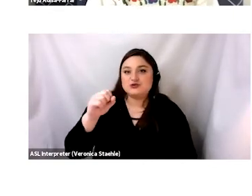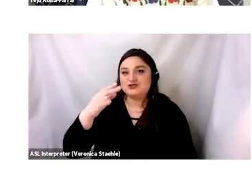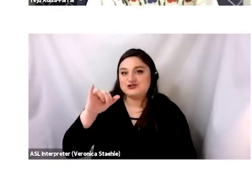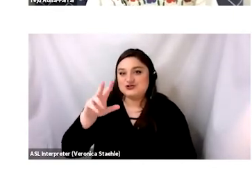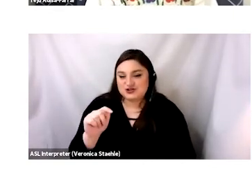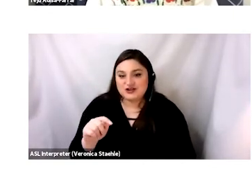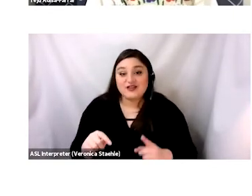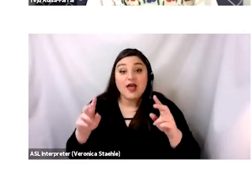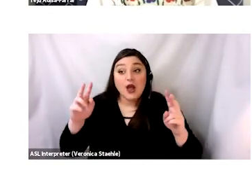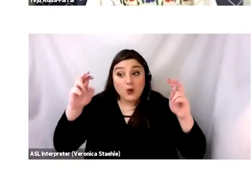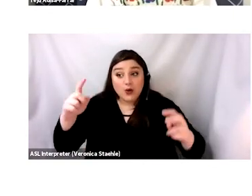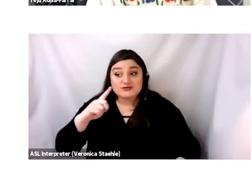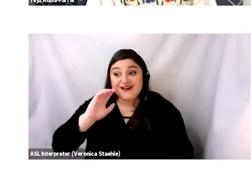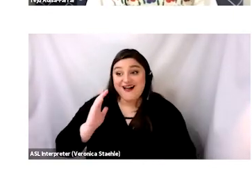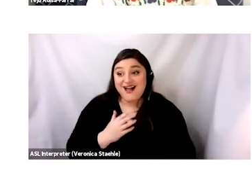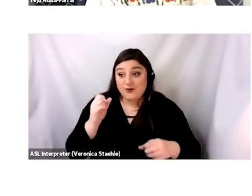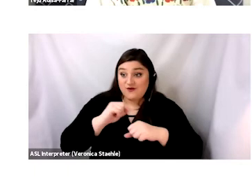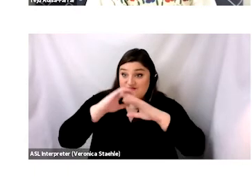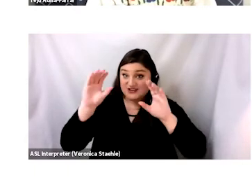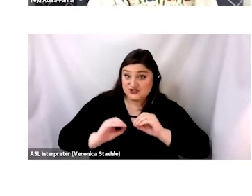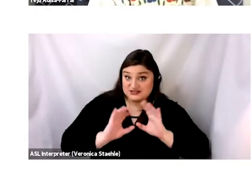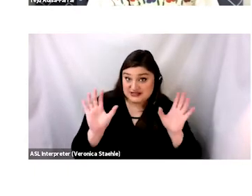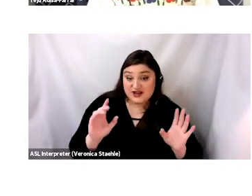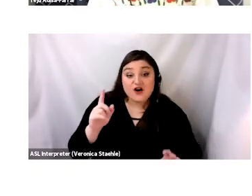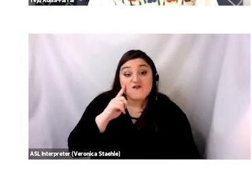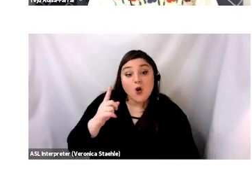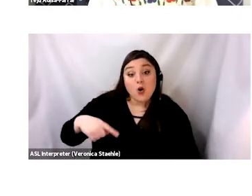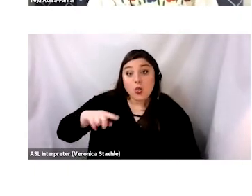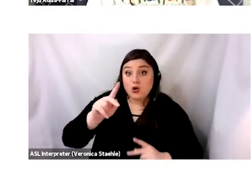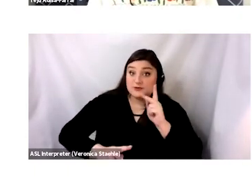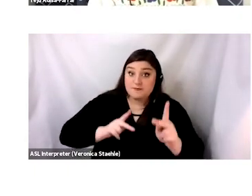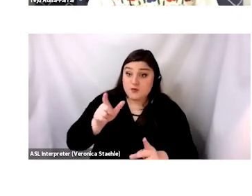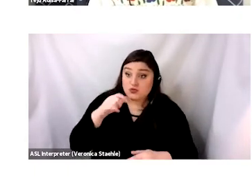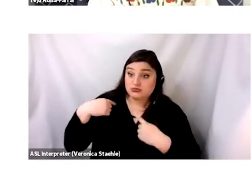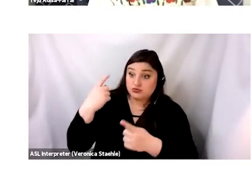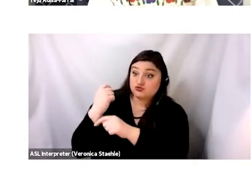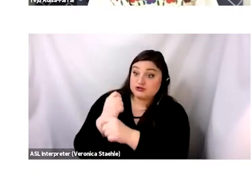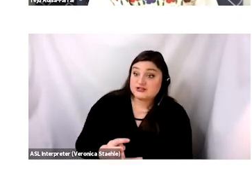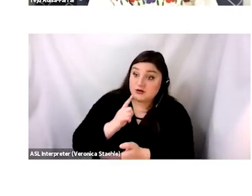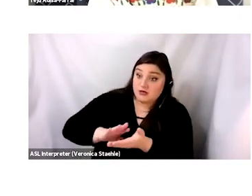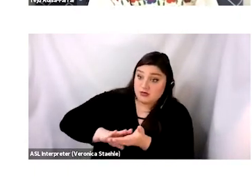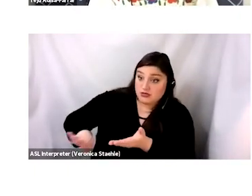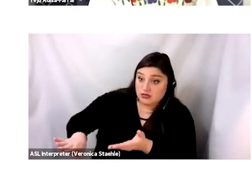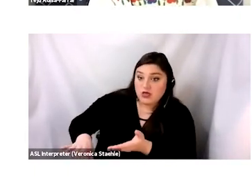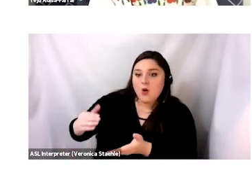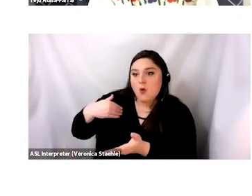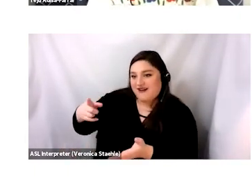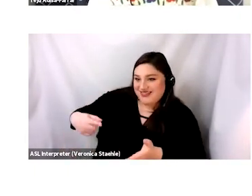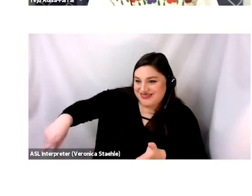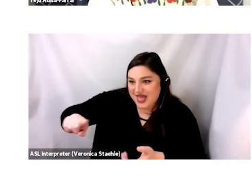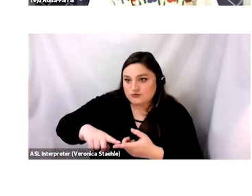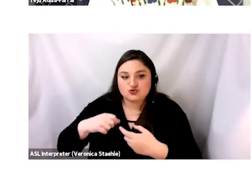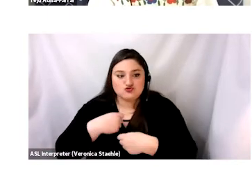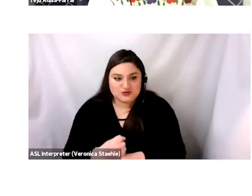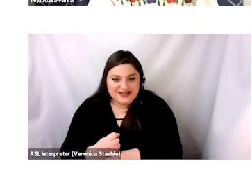was clear: to be a company that empowers people who've been traditionally marginalized, creates planet beneficial products and services,